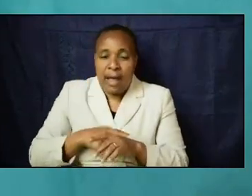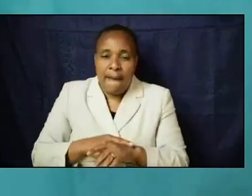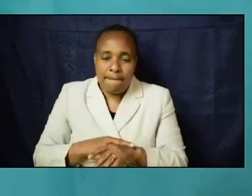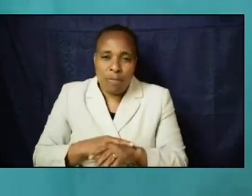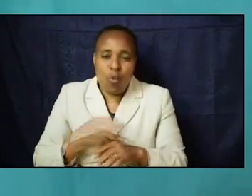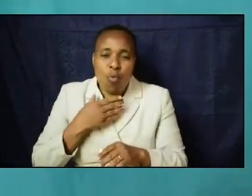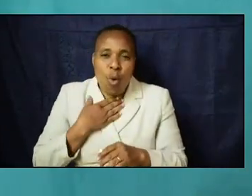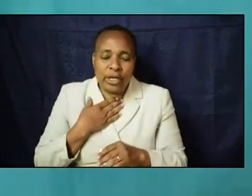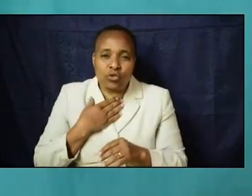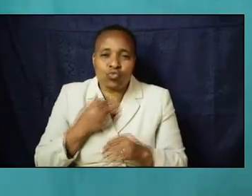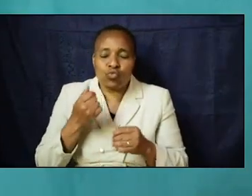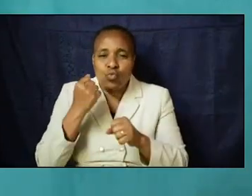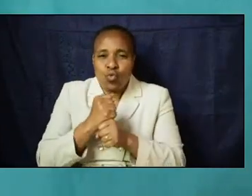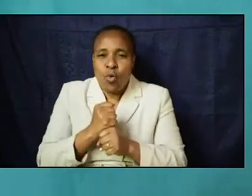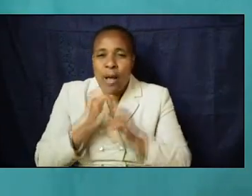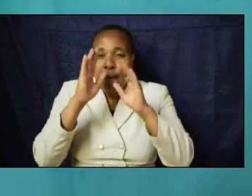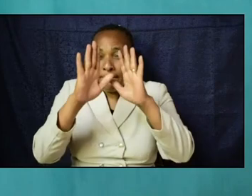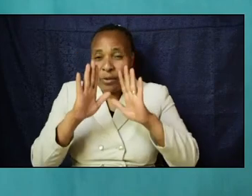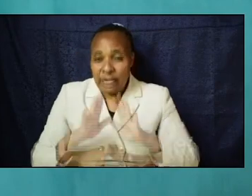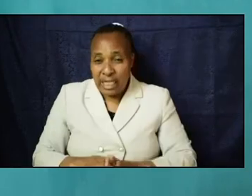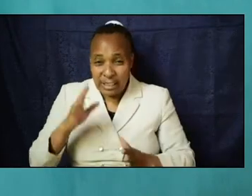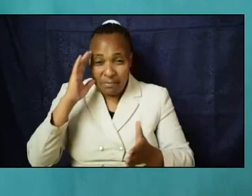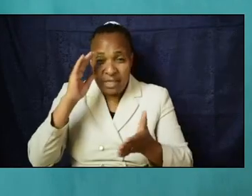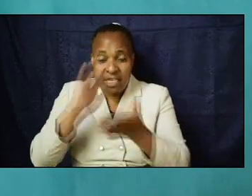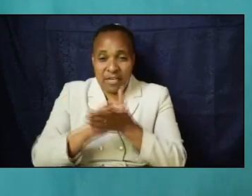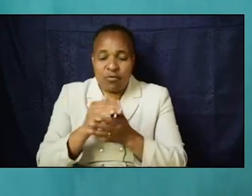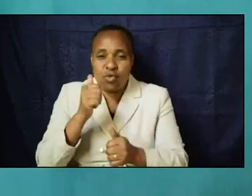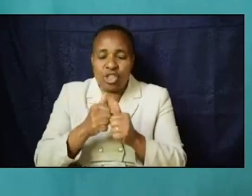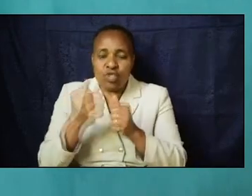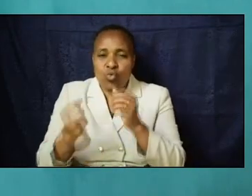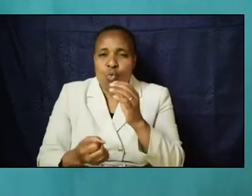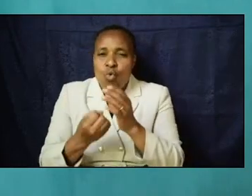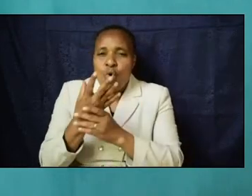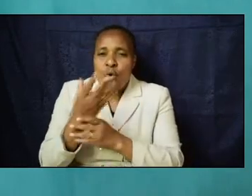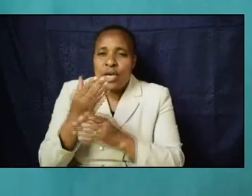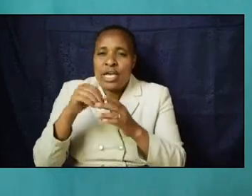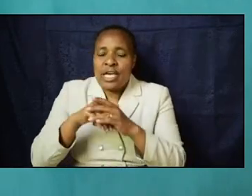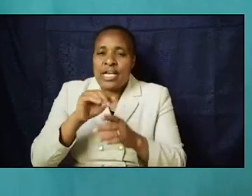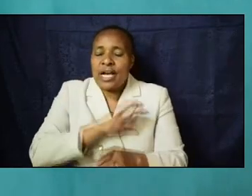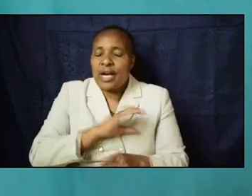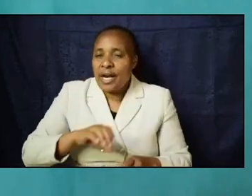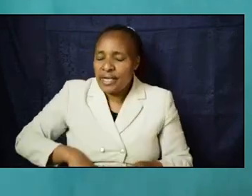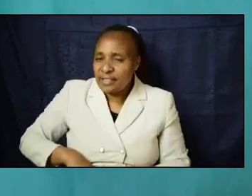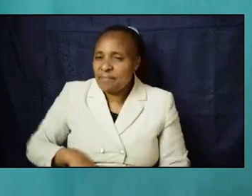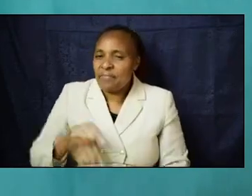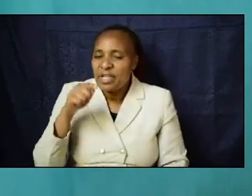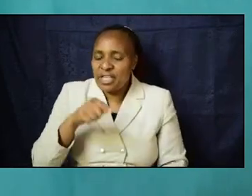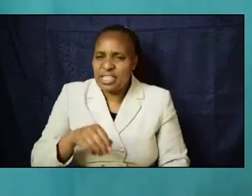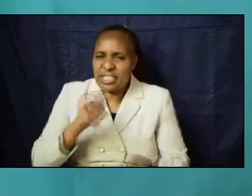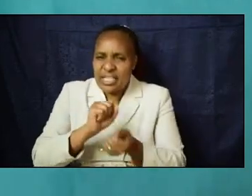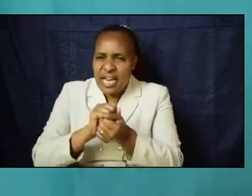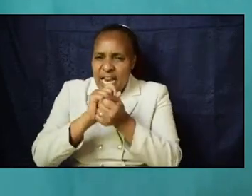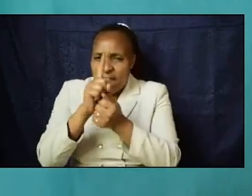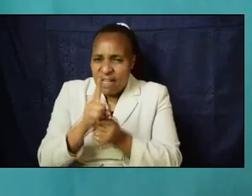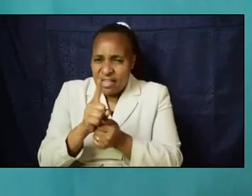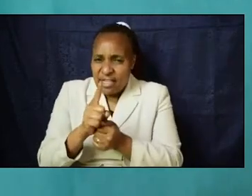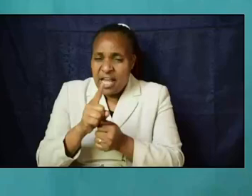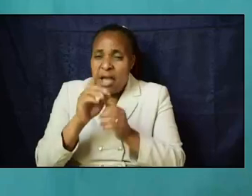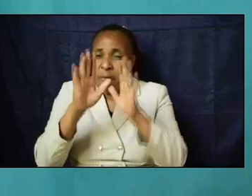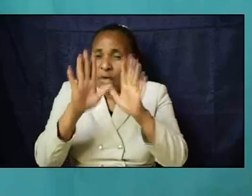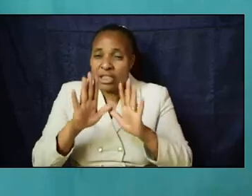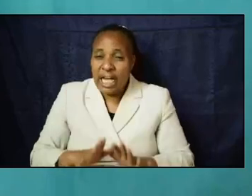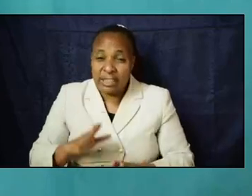do the fundamental belief, which is growing in Christ. This is the 11th fundamental belief of